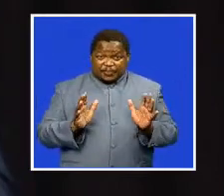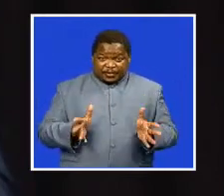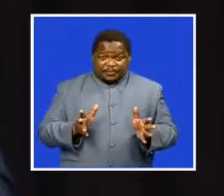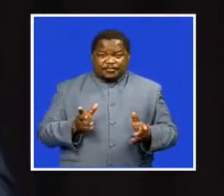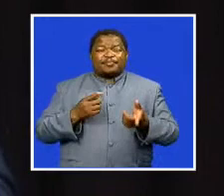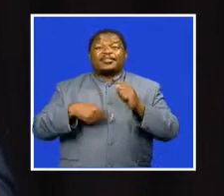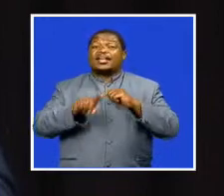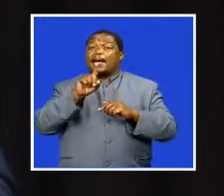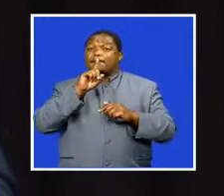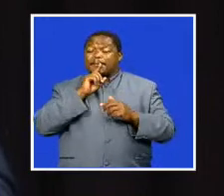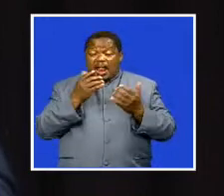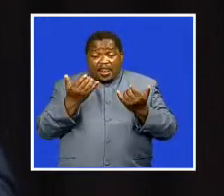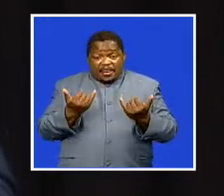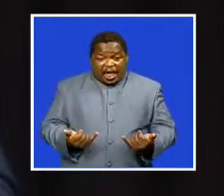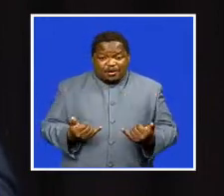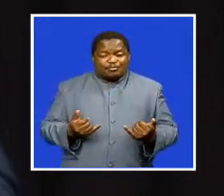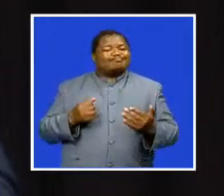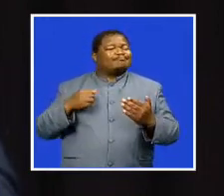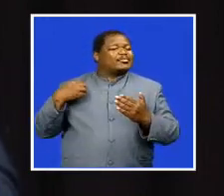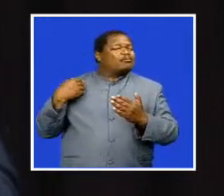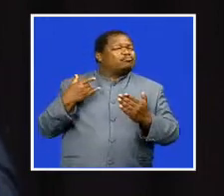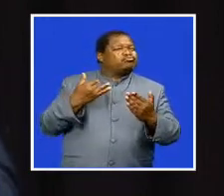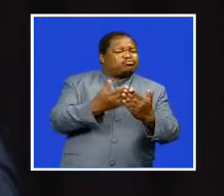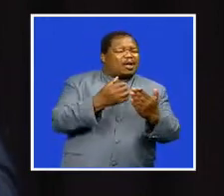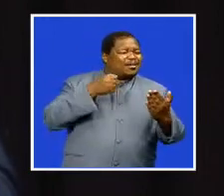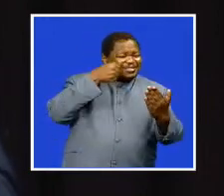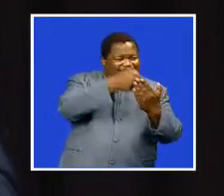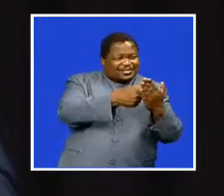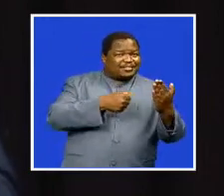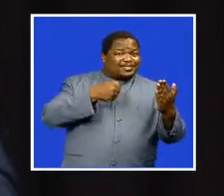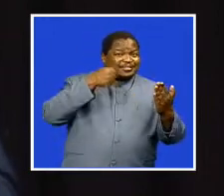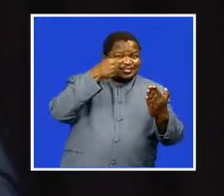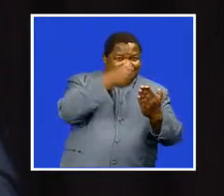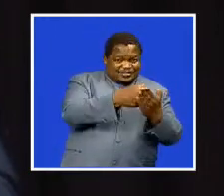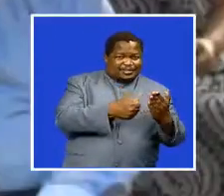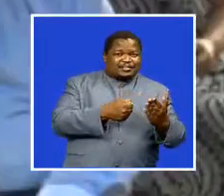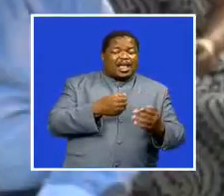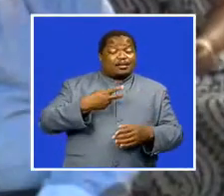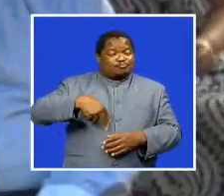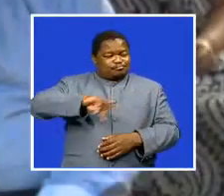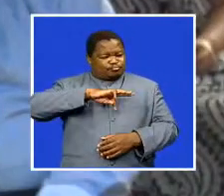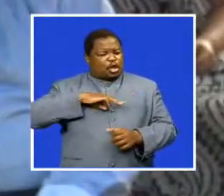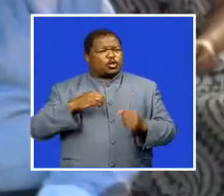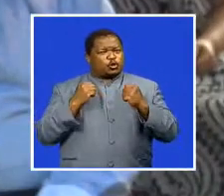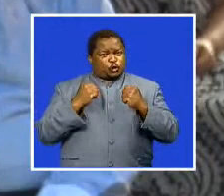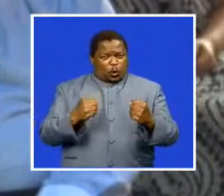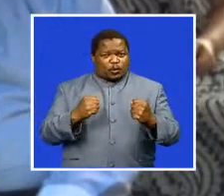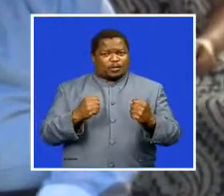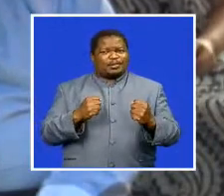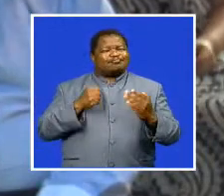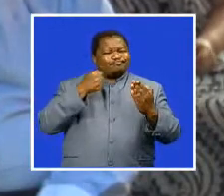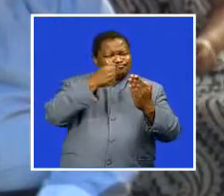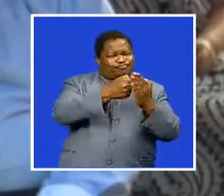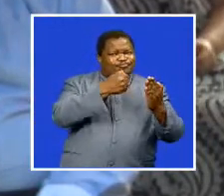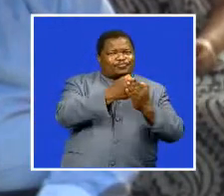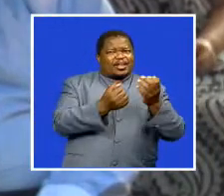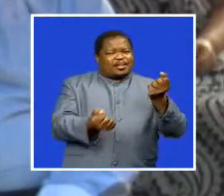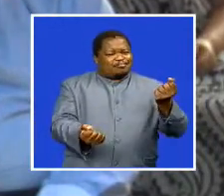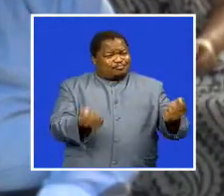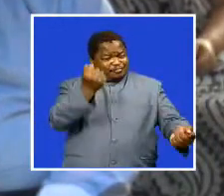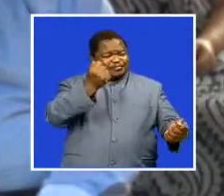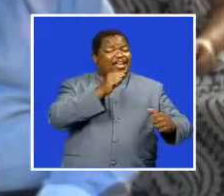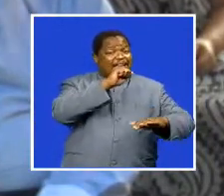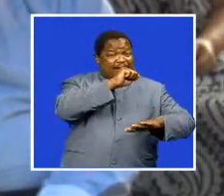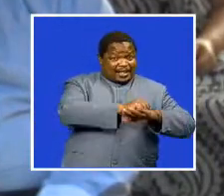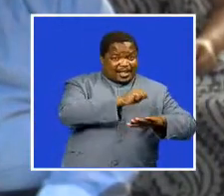resilience together, we can and we will beat COVID-19. The Umgcini Behavioral Change